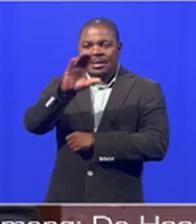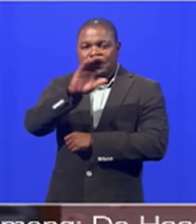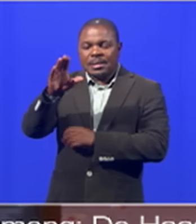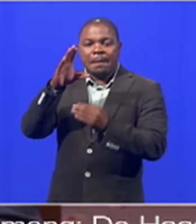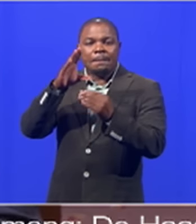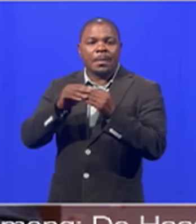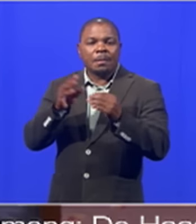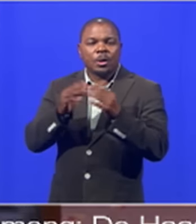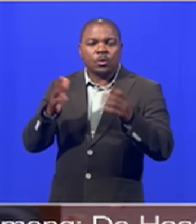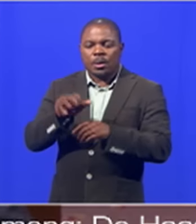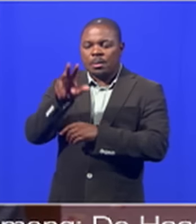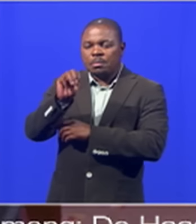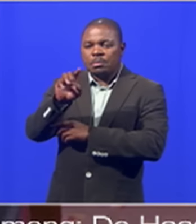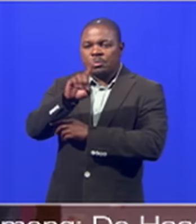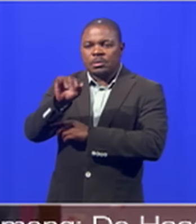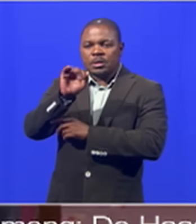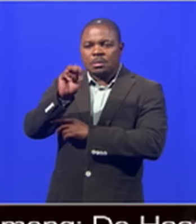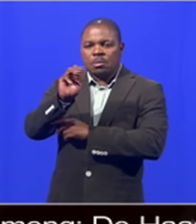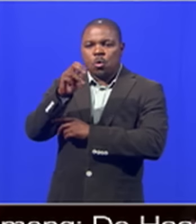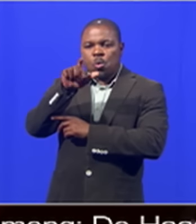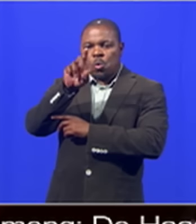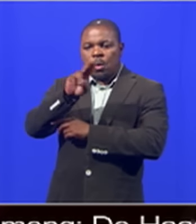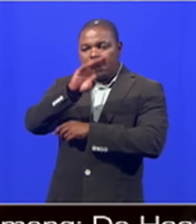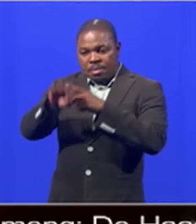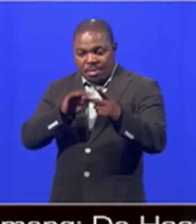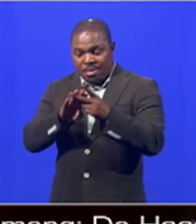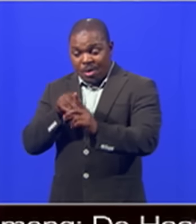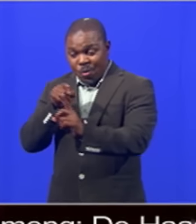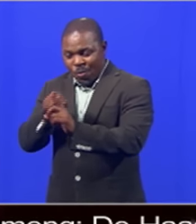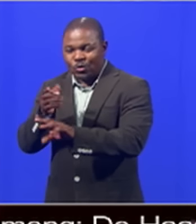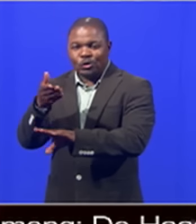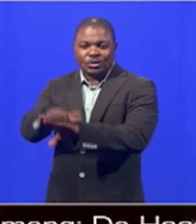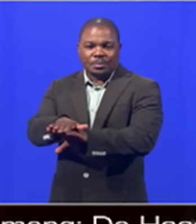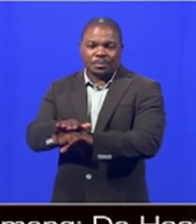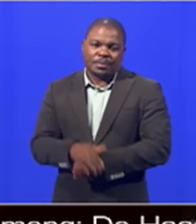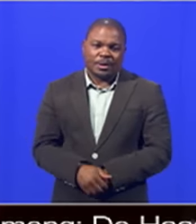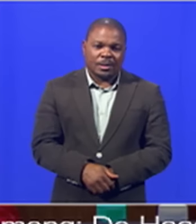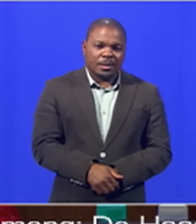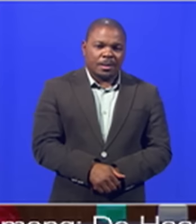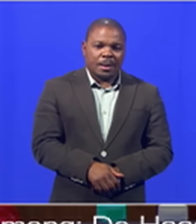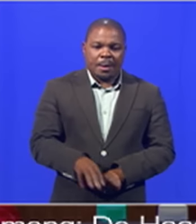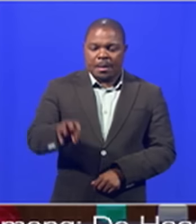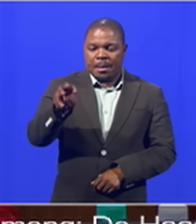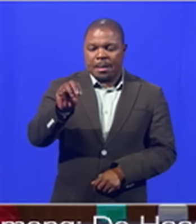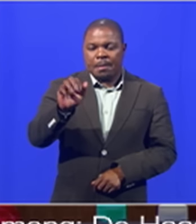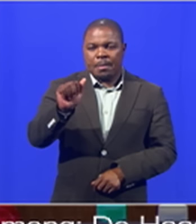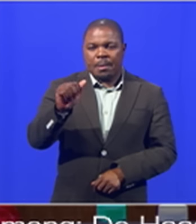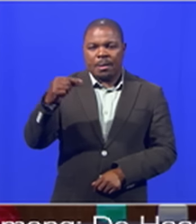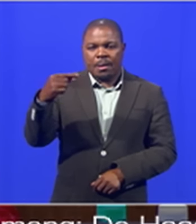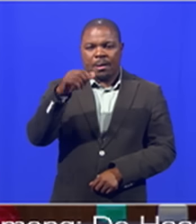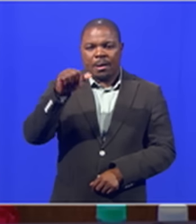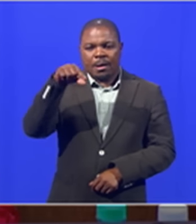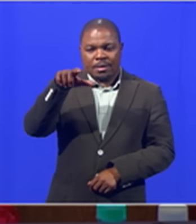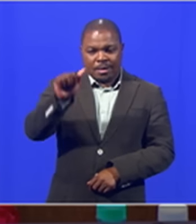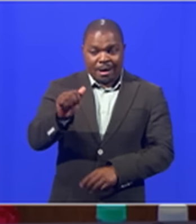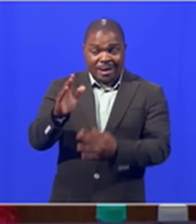Mzimkhulu, tlhaselo e neng ya lebisa kwa polaong ya Magaqa. In the Magaqa case, Sindisa Magaqa,